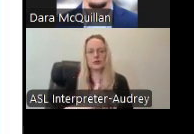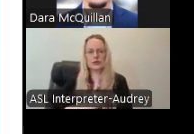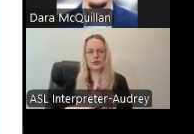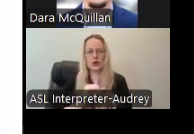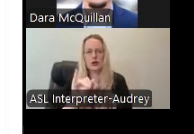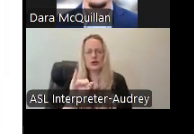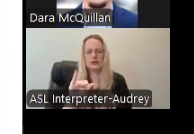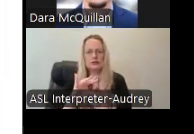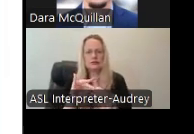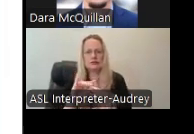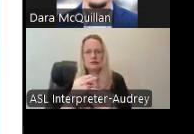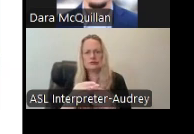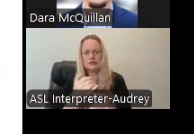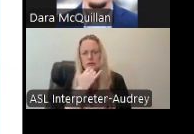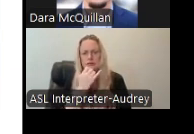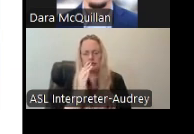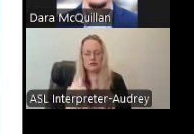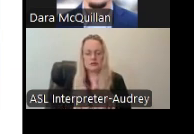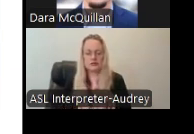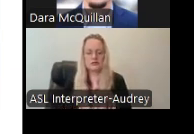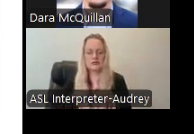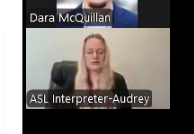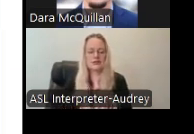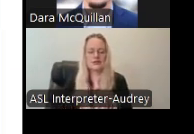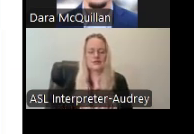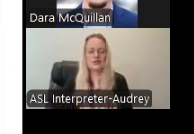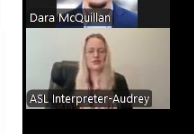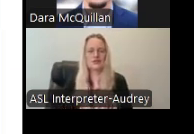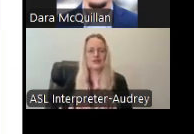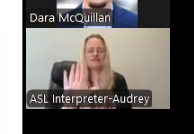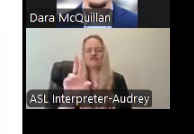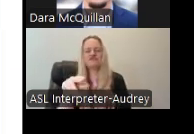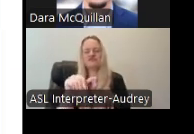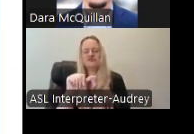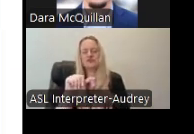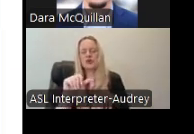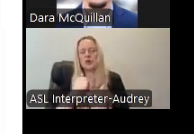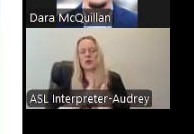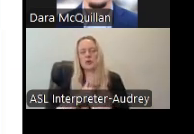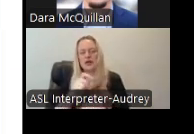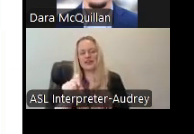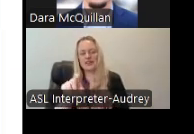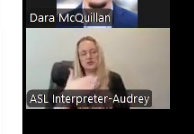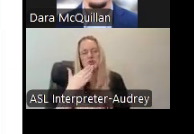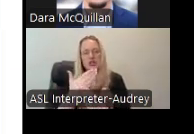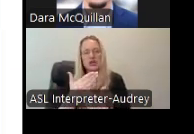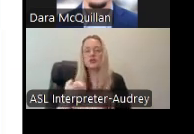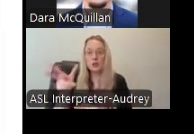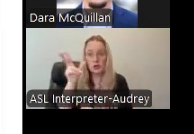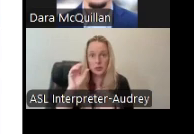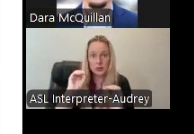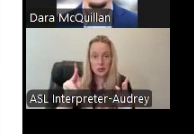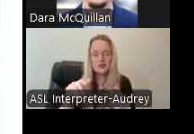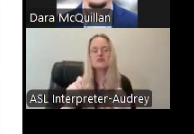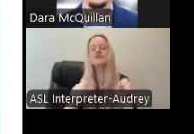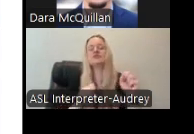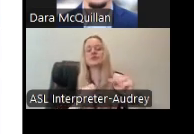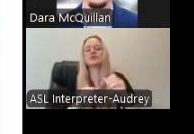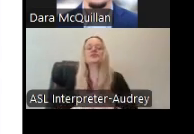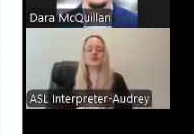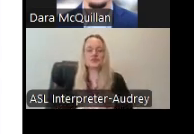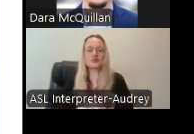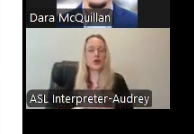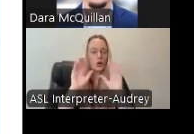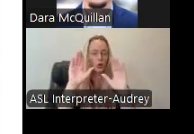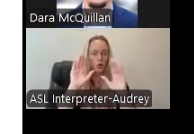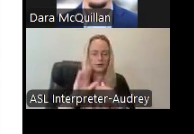for mispronunciations. No apologies necessary. You did pretty good. Can you guys hear me okay? Yes, we can hear you.